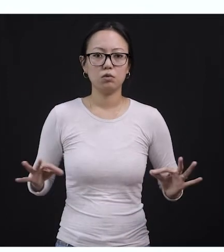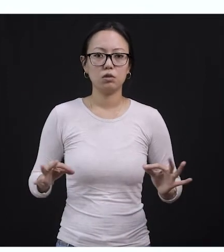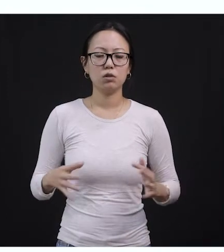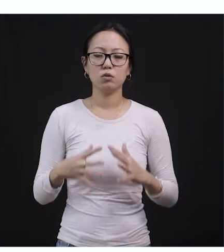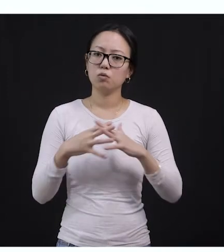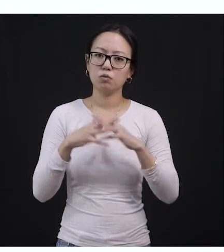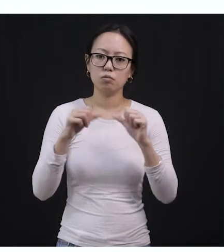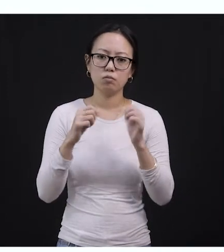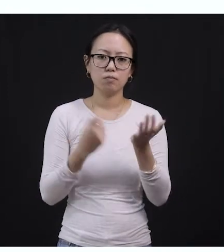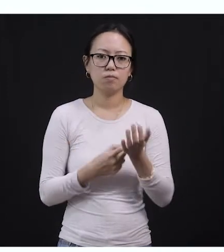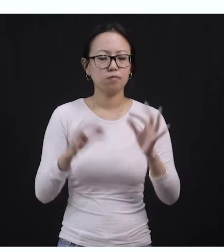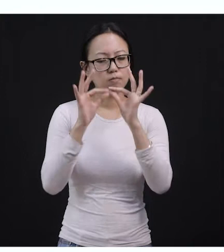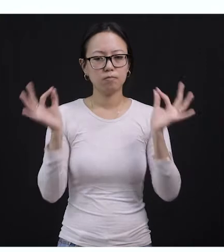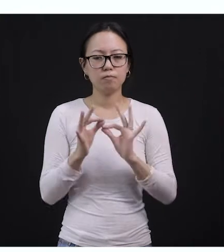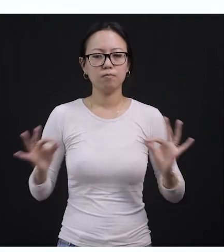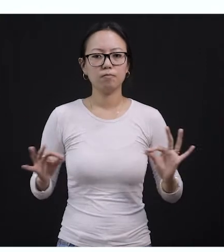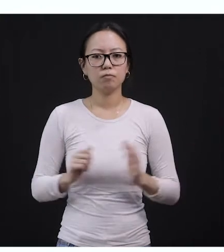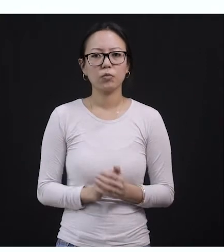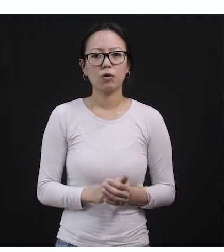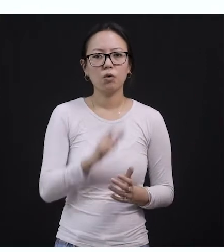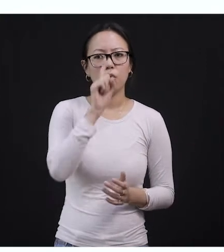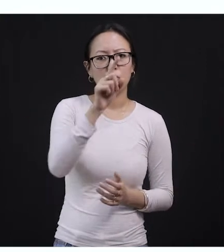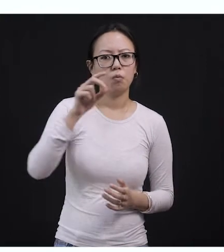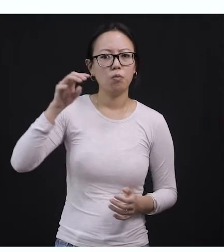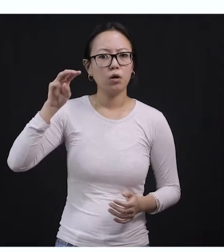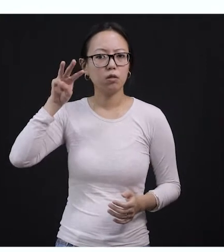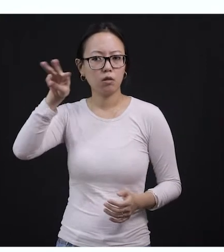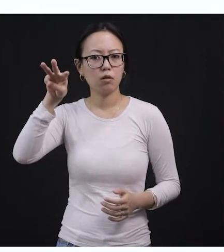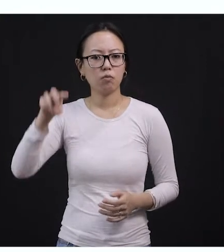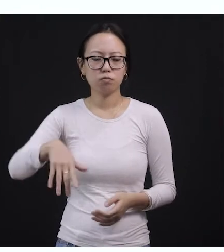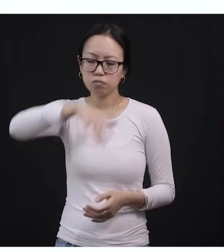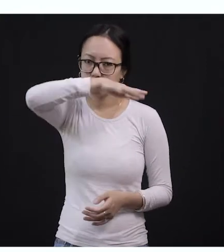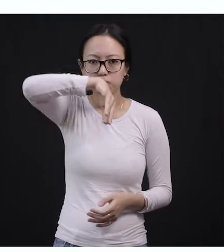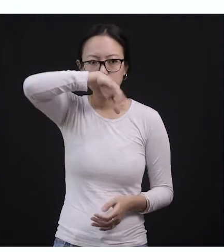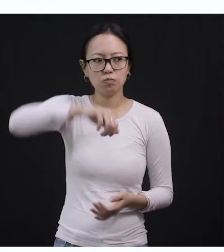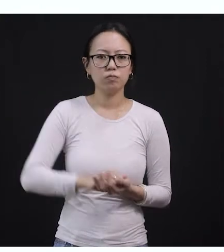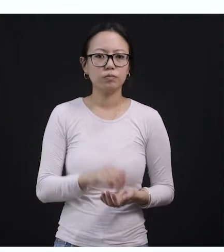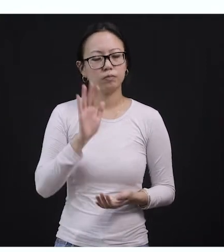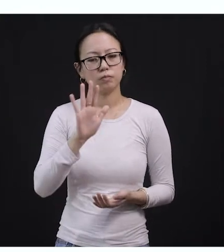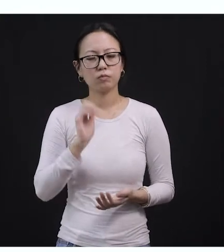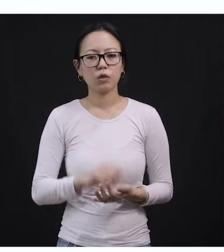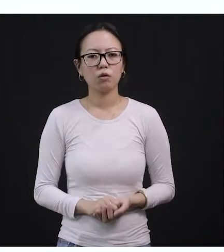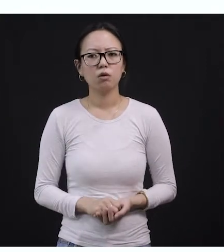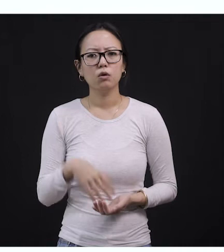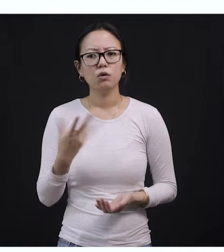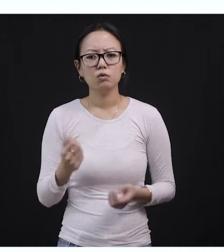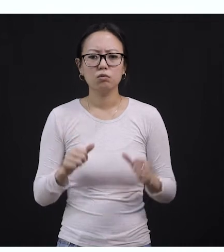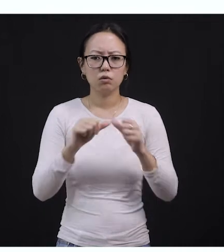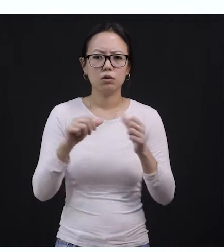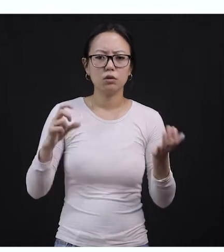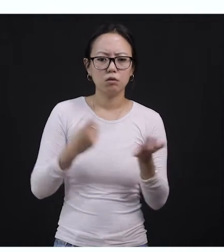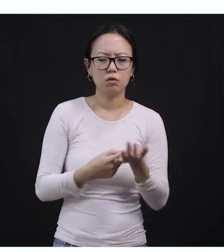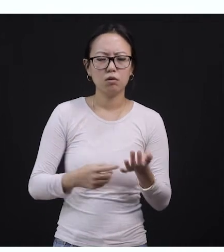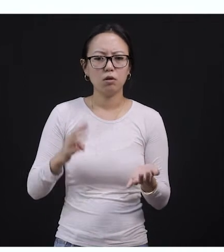right? Also he had about 1,000 elephants, okay. So to maintain such a huge